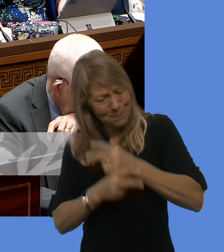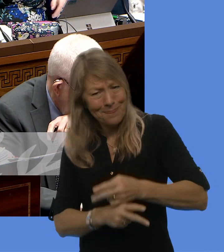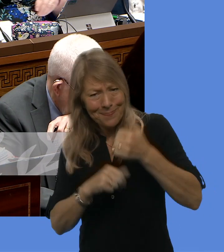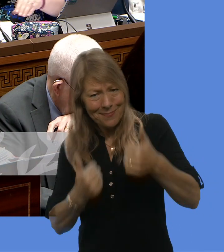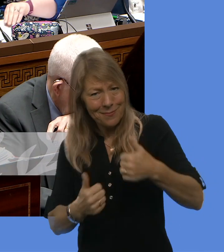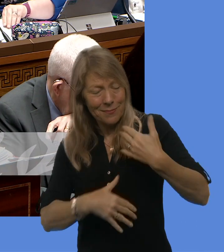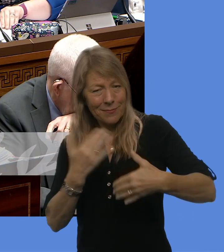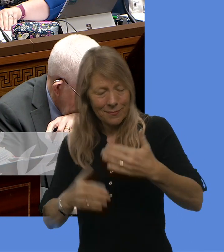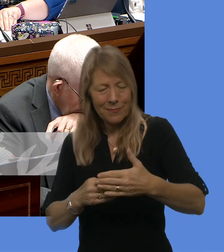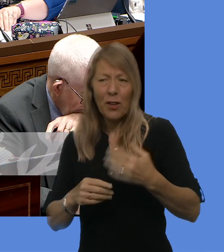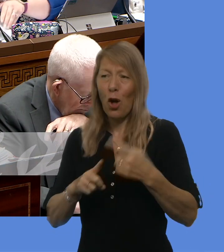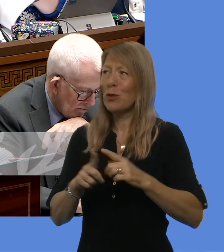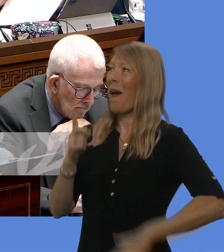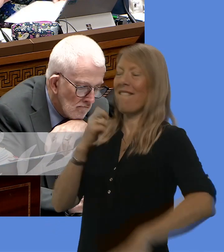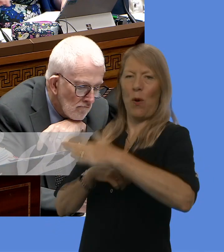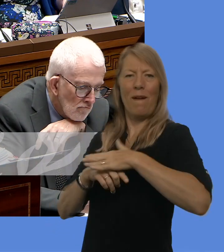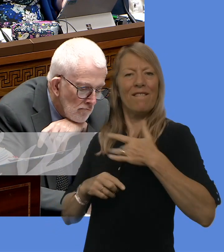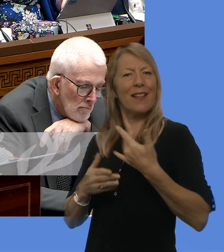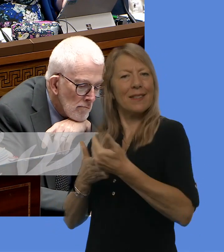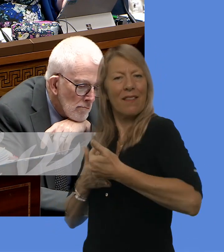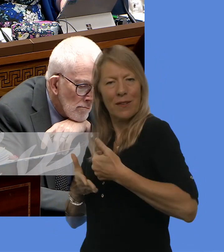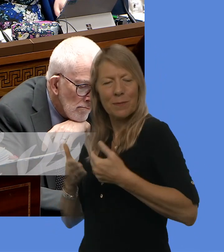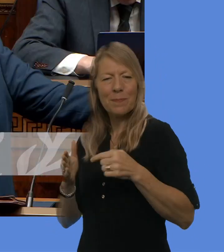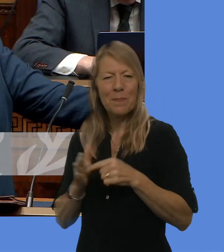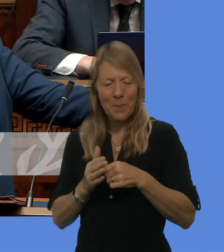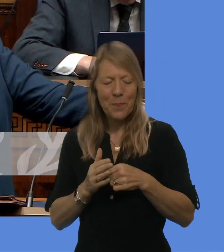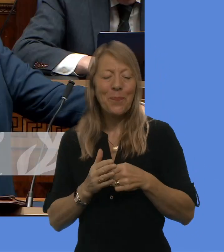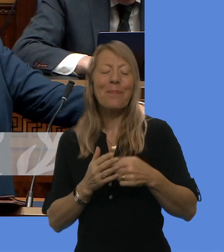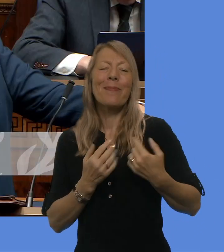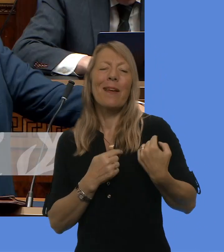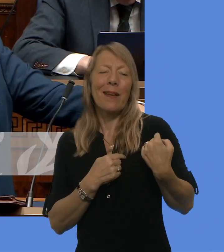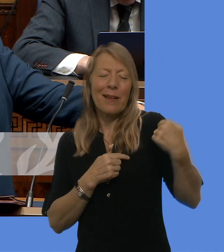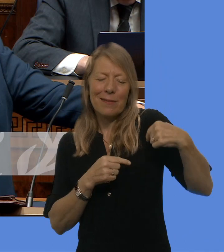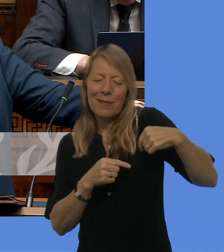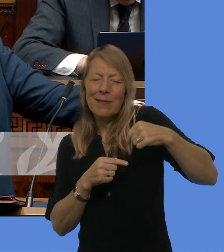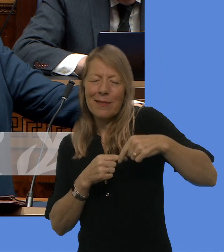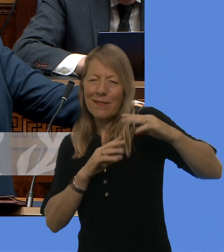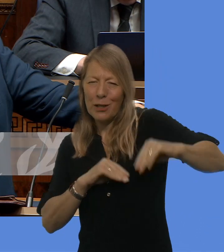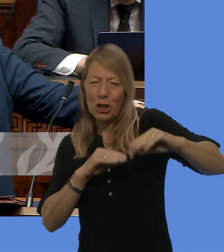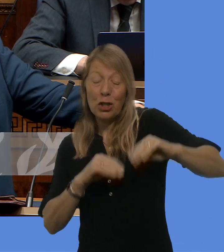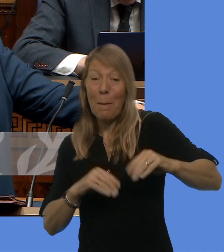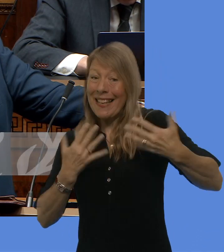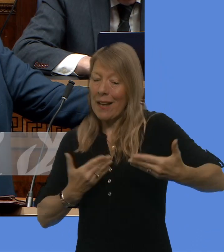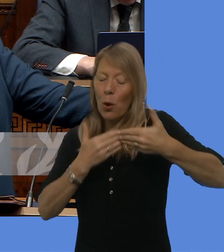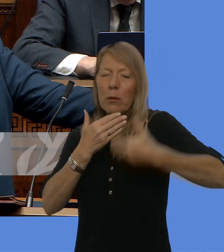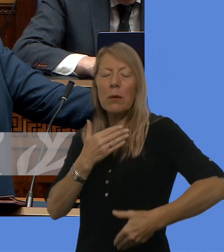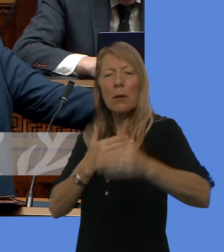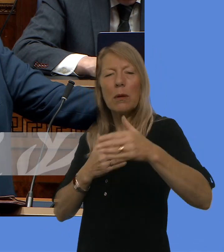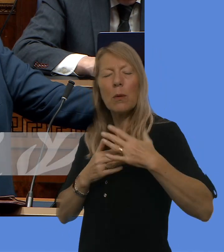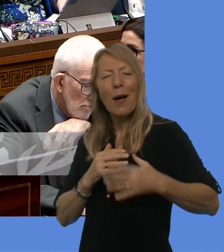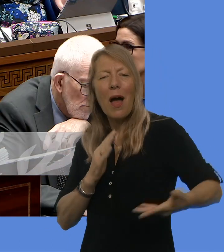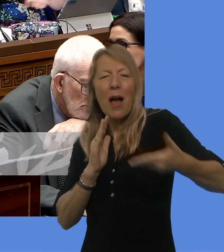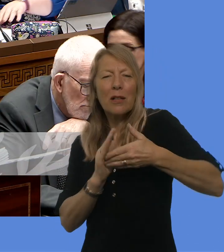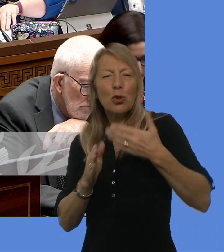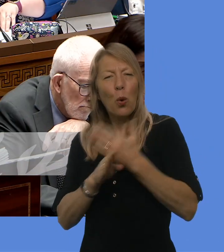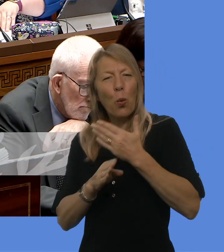the end of March. Achievements included 3 recruitment campaigns, further development of support services for serving and former staff, the